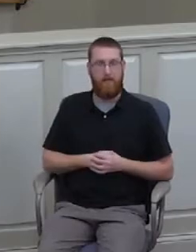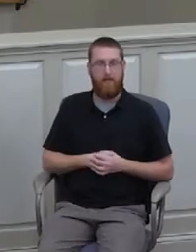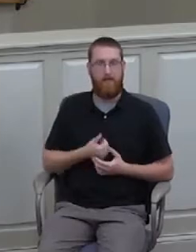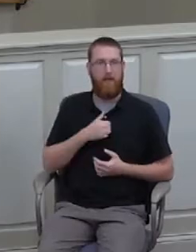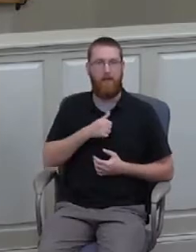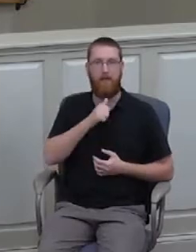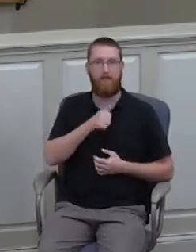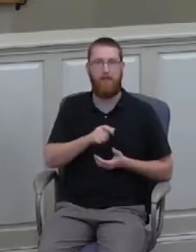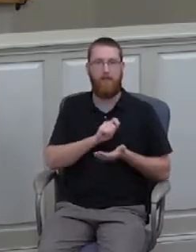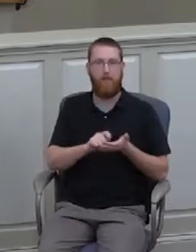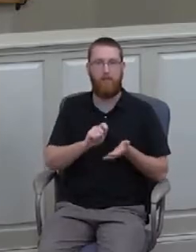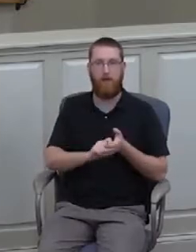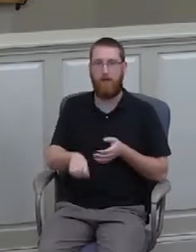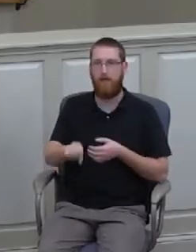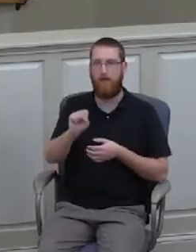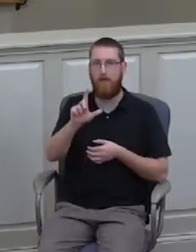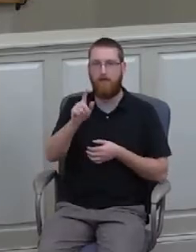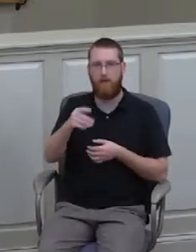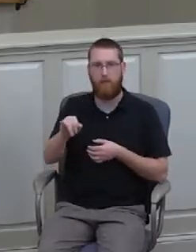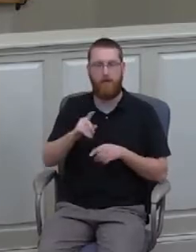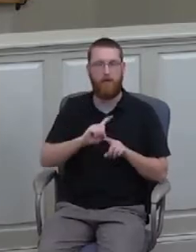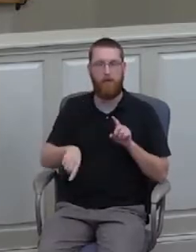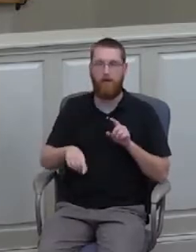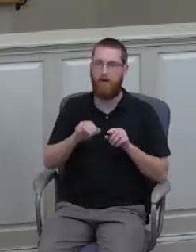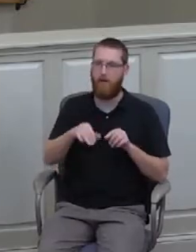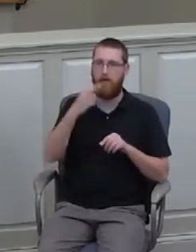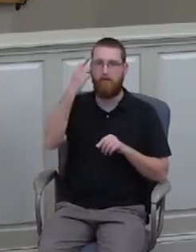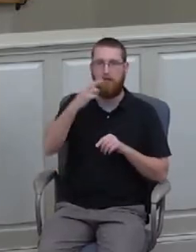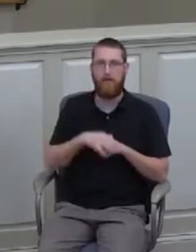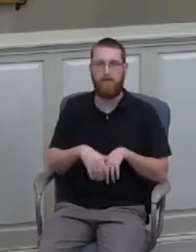the SOPs. I was the reason the SOPs were written.